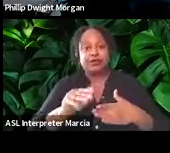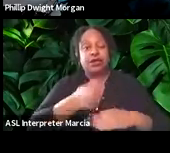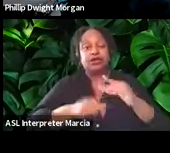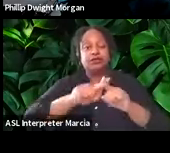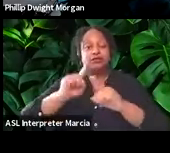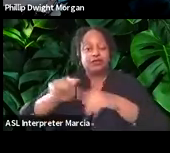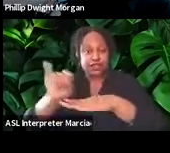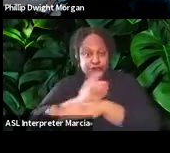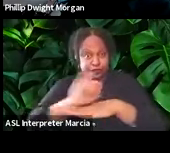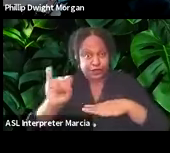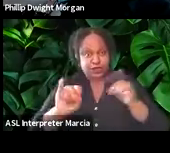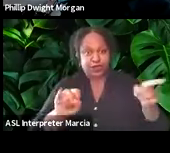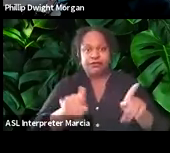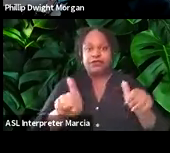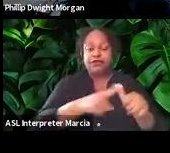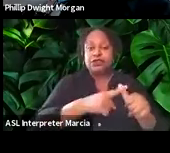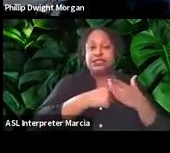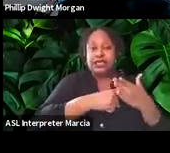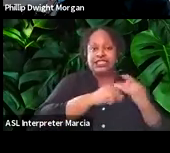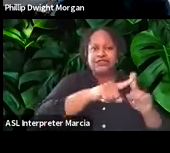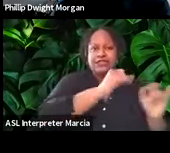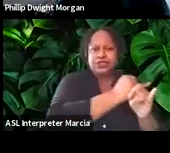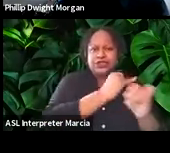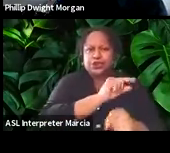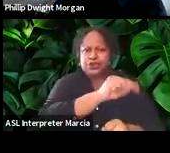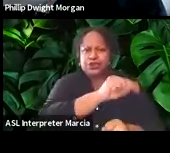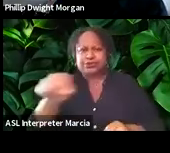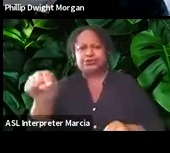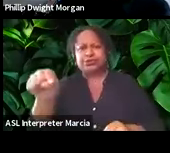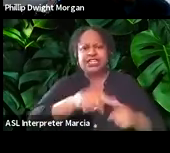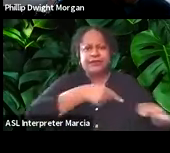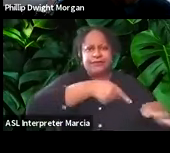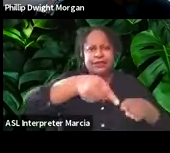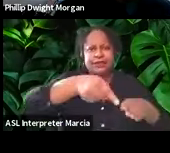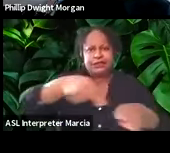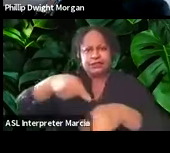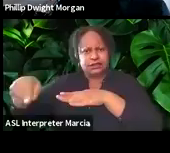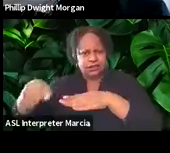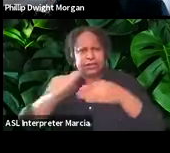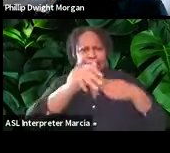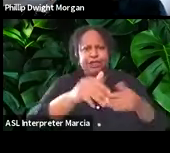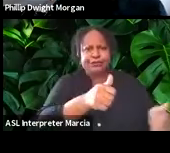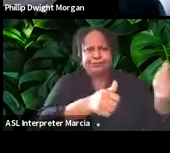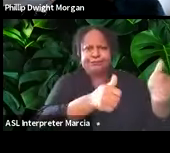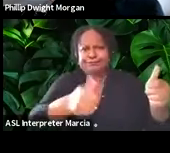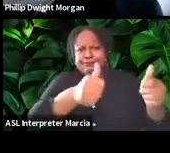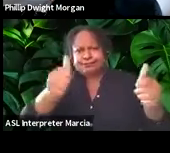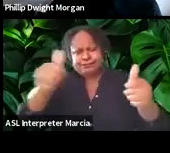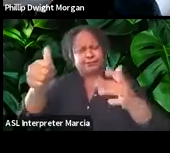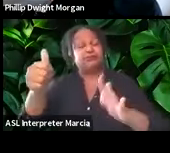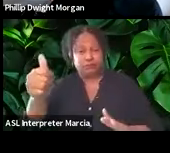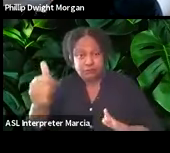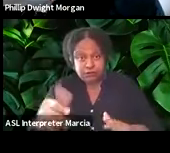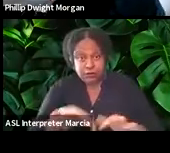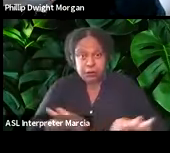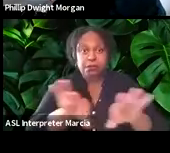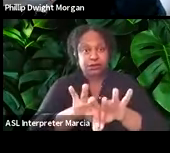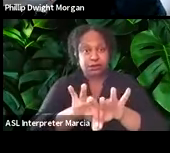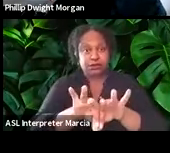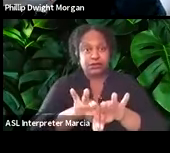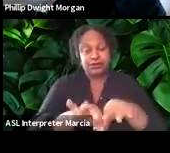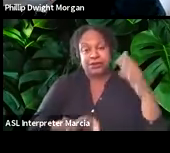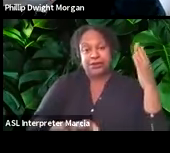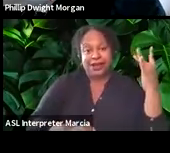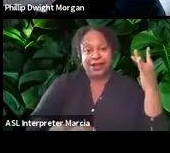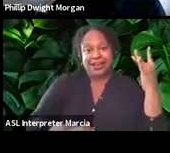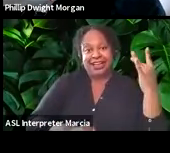You opened up by talking about a lot of different institutions and a lot of different fields. And I think that's so important because the disruption that we